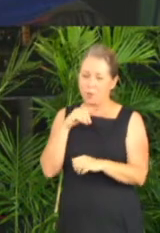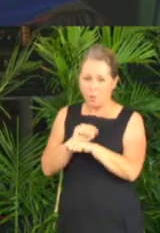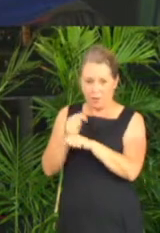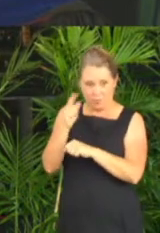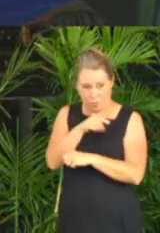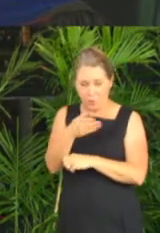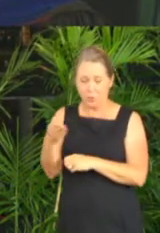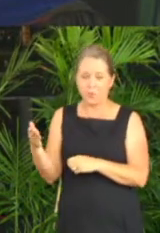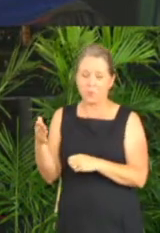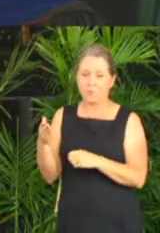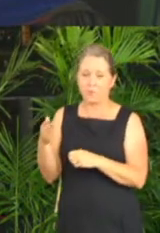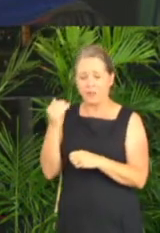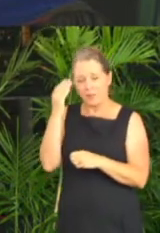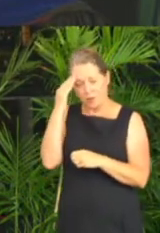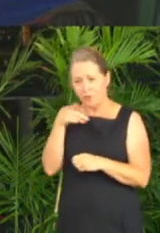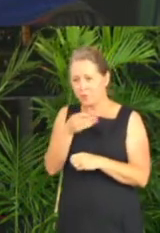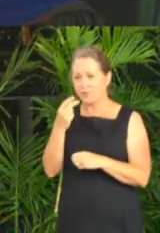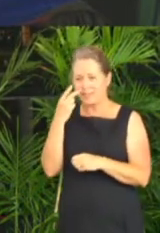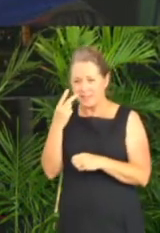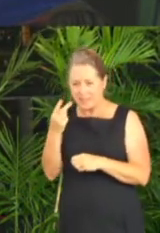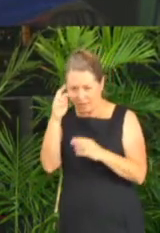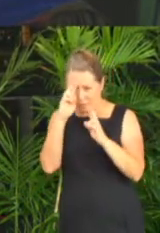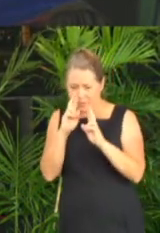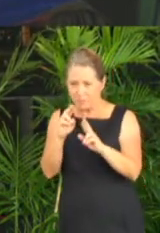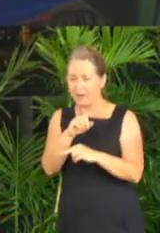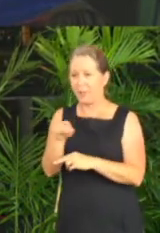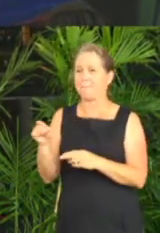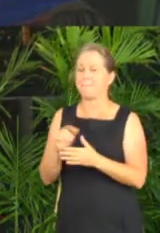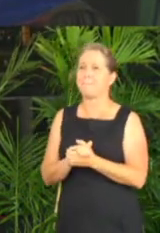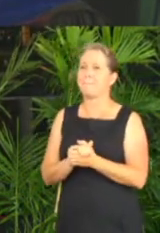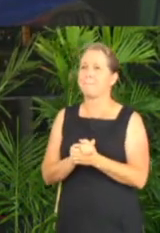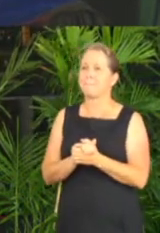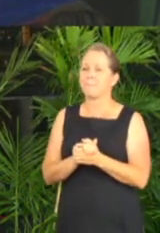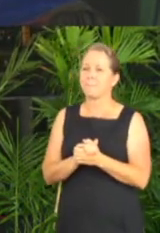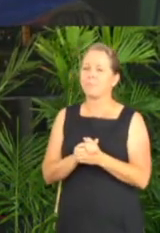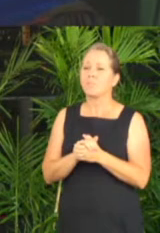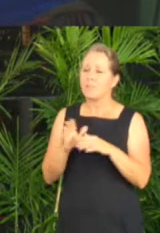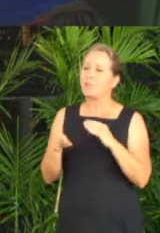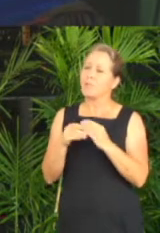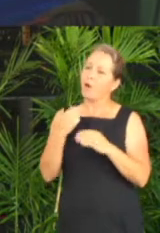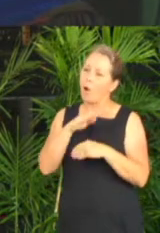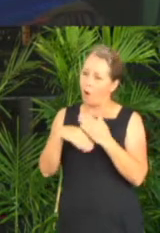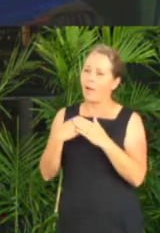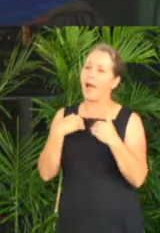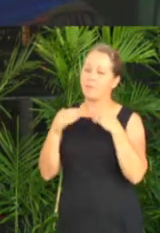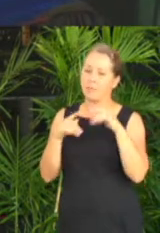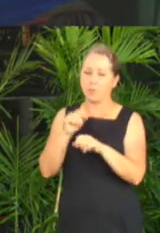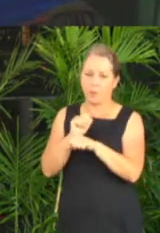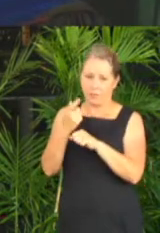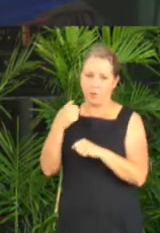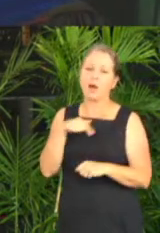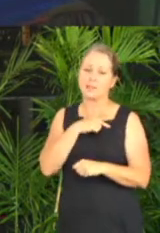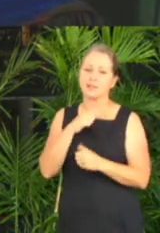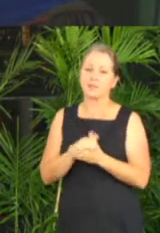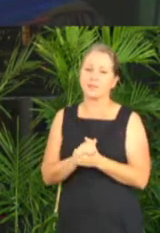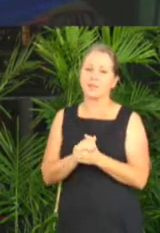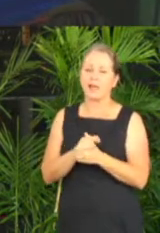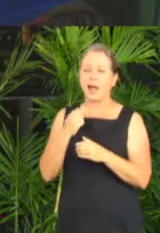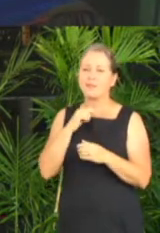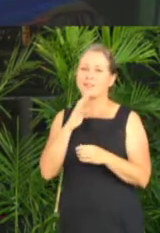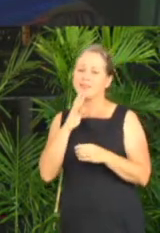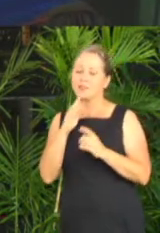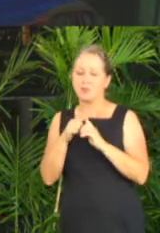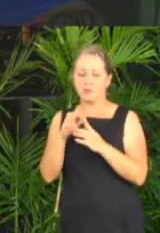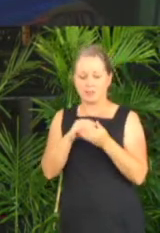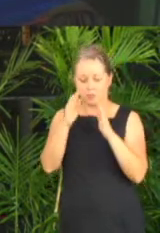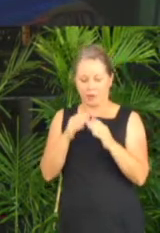for you know you see and respect them. By the way, we all have people who work for us. I was speaking to